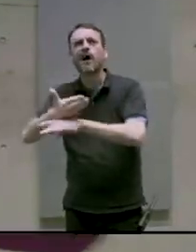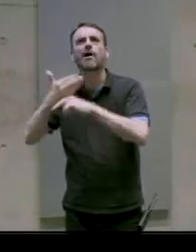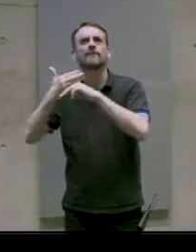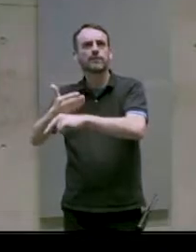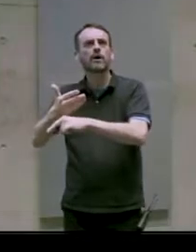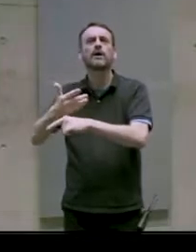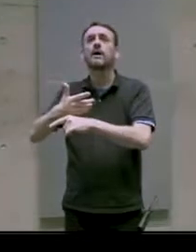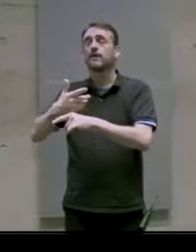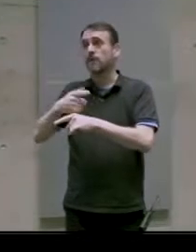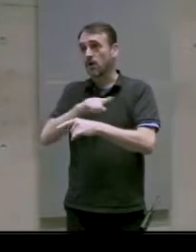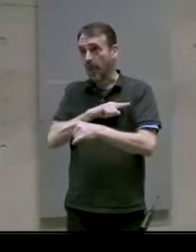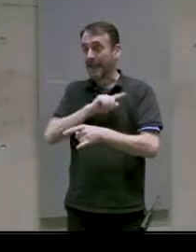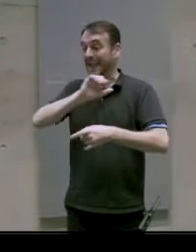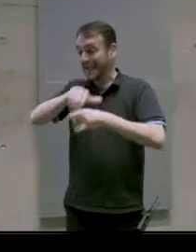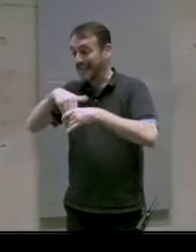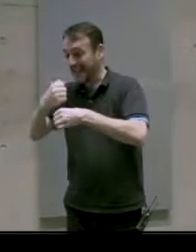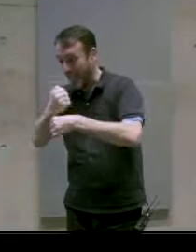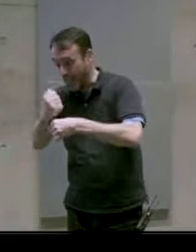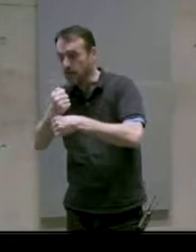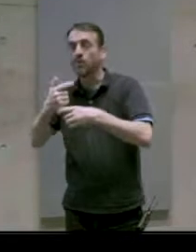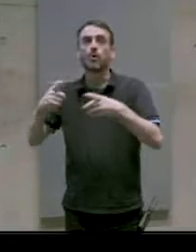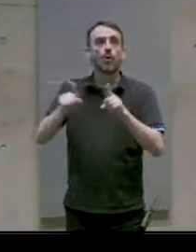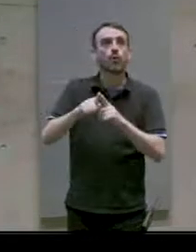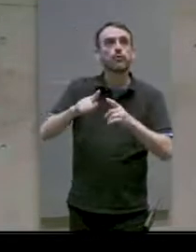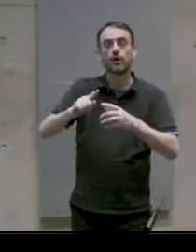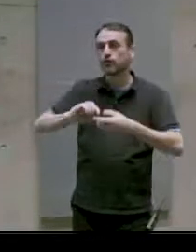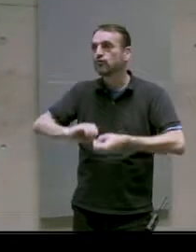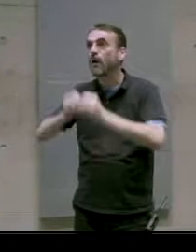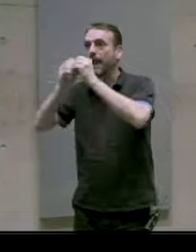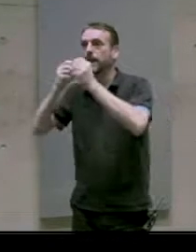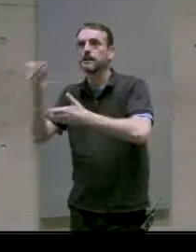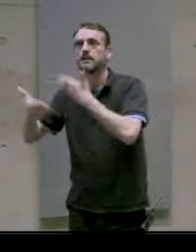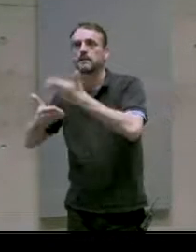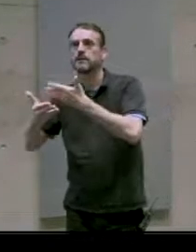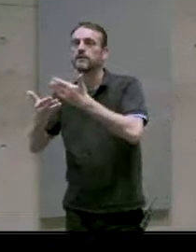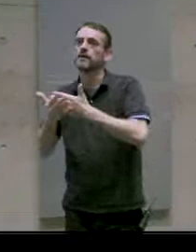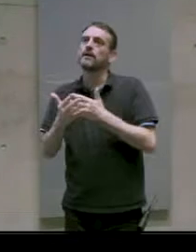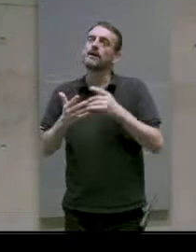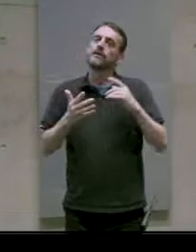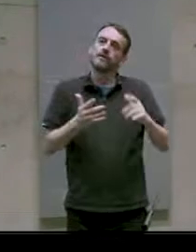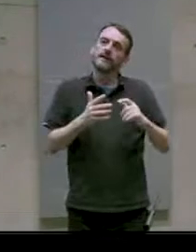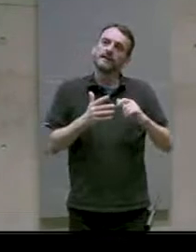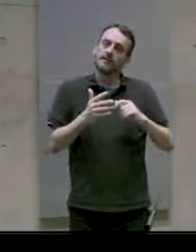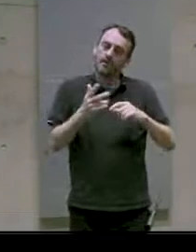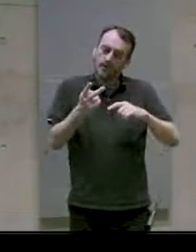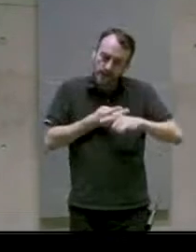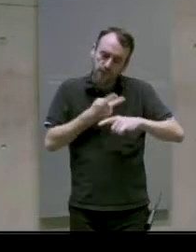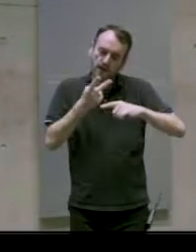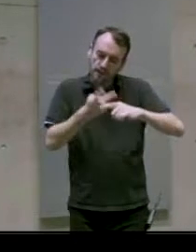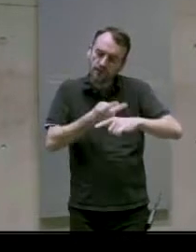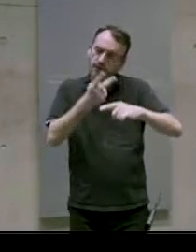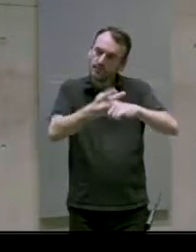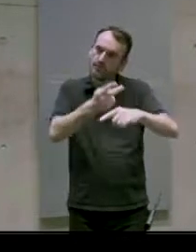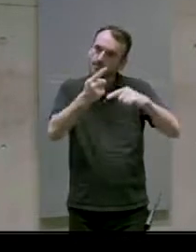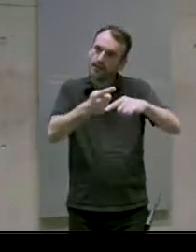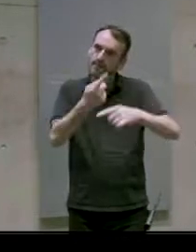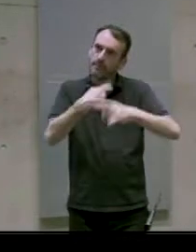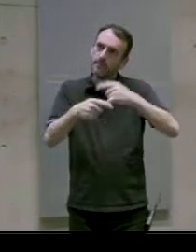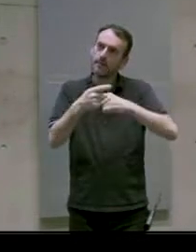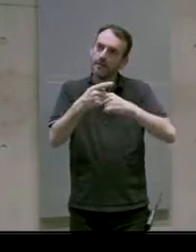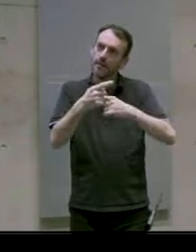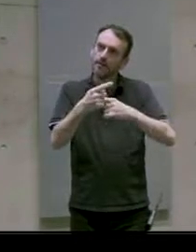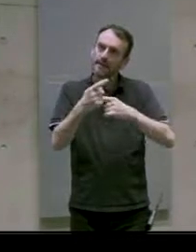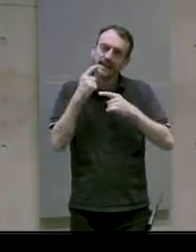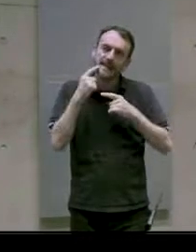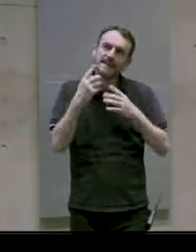it. So iteration is like make it really nice and easy, and you'll end up with stuff. The other thing